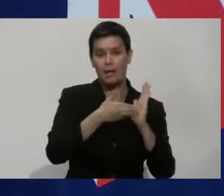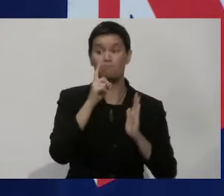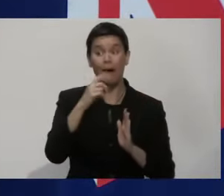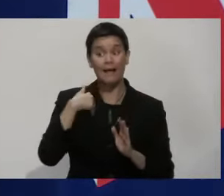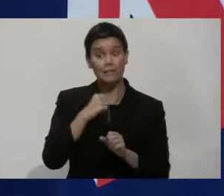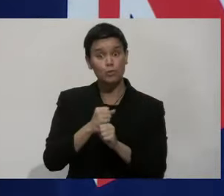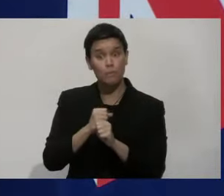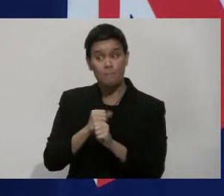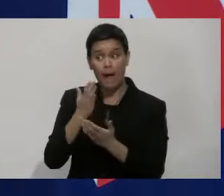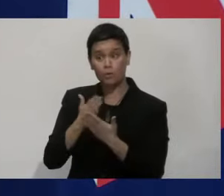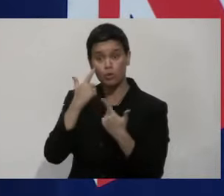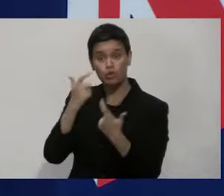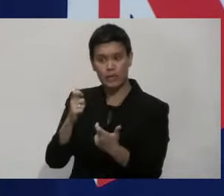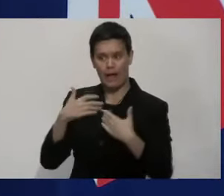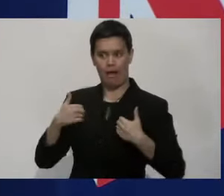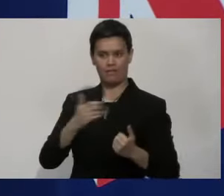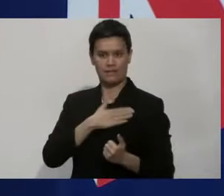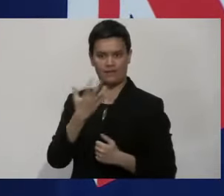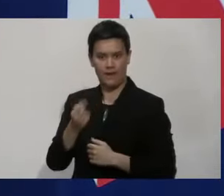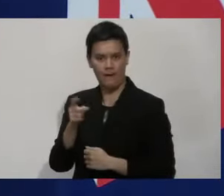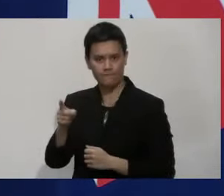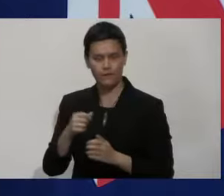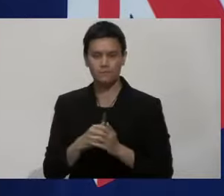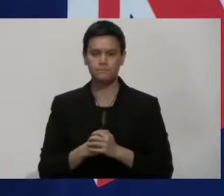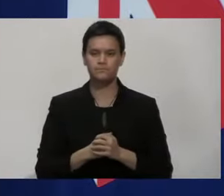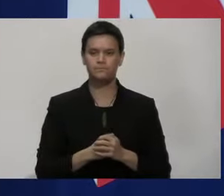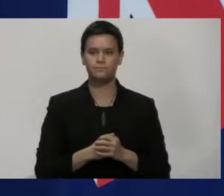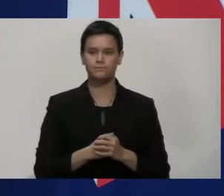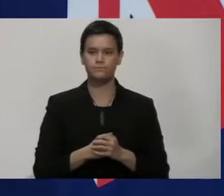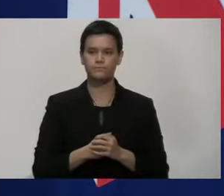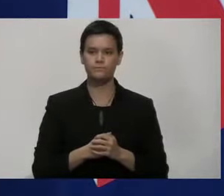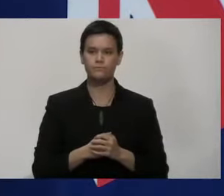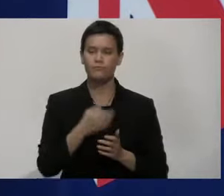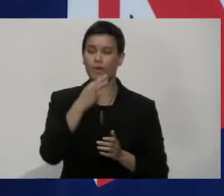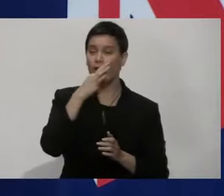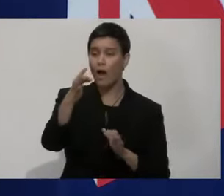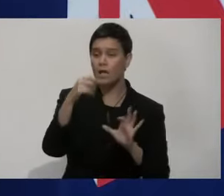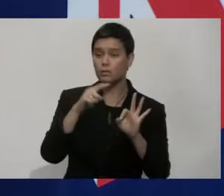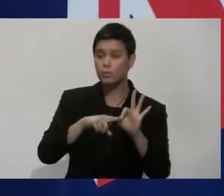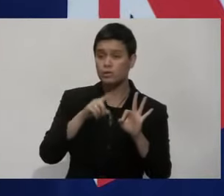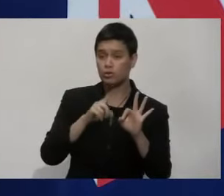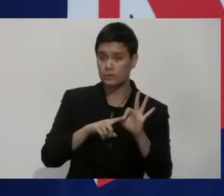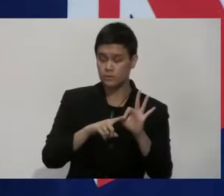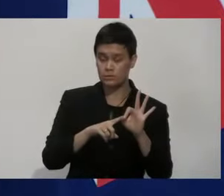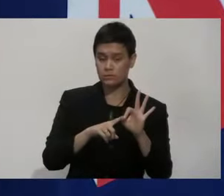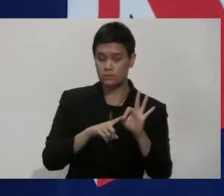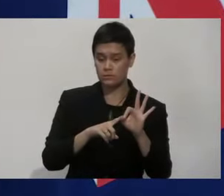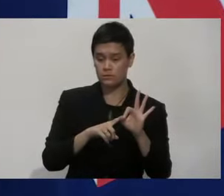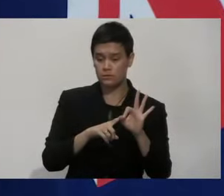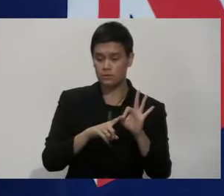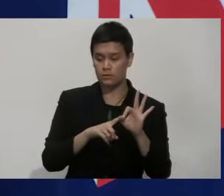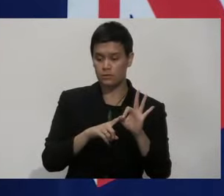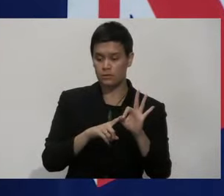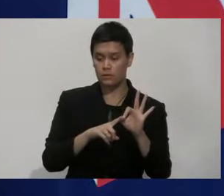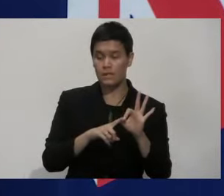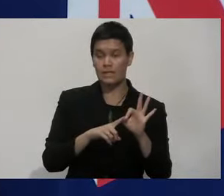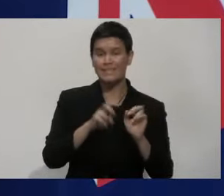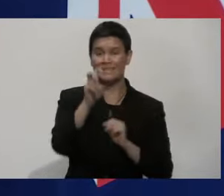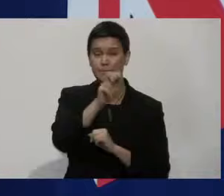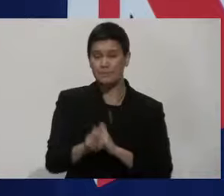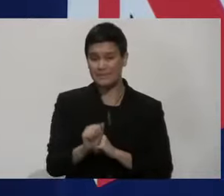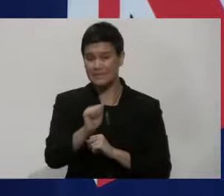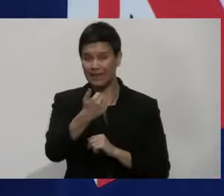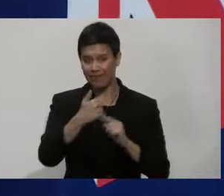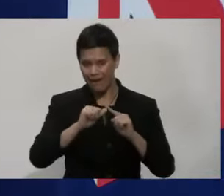you anticipate a step back into level 1? So is there any certainty you can give them beyond that September 6th date? yeah,